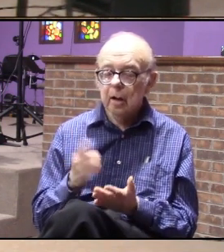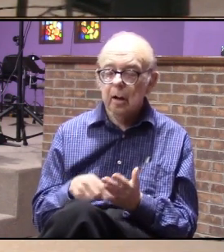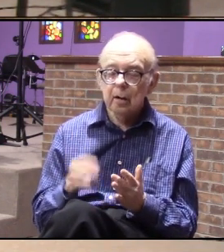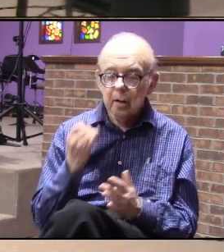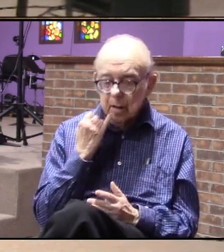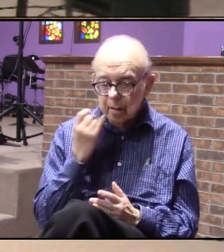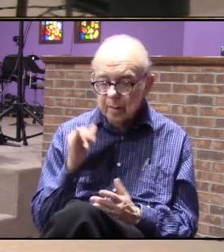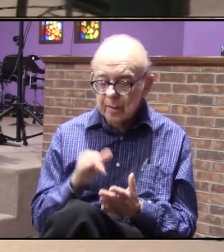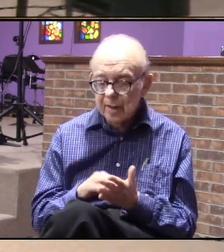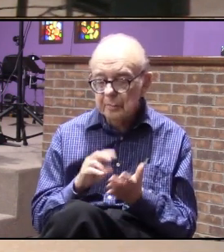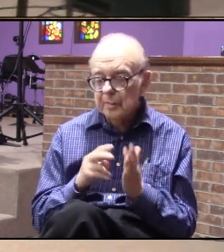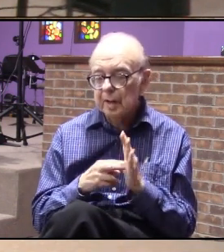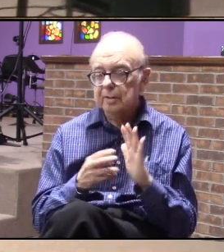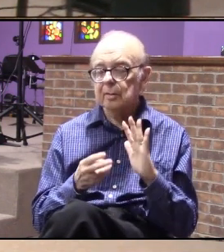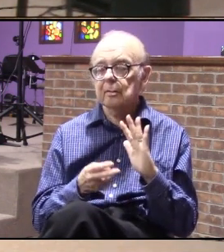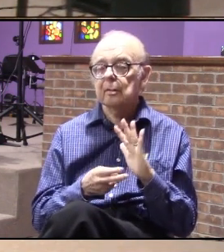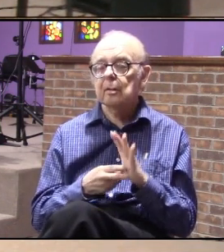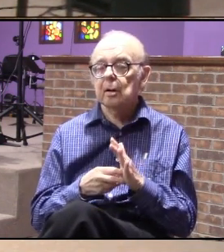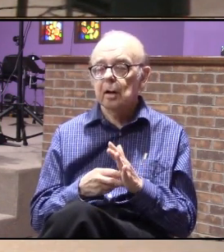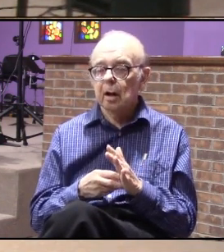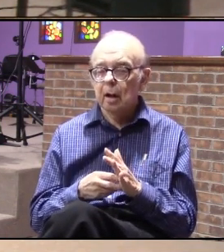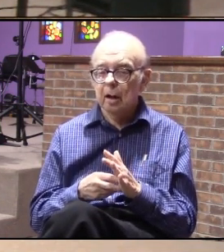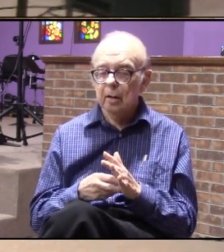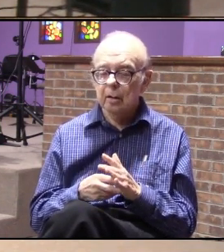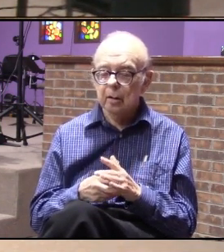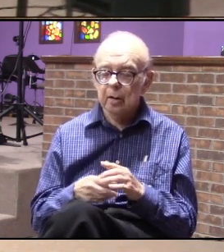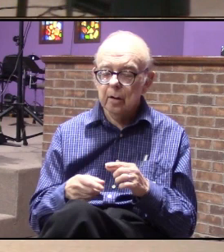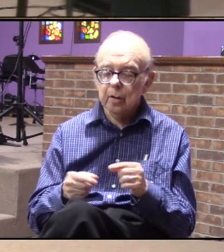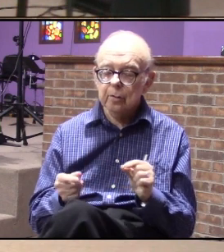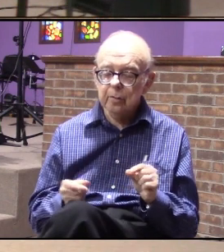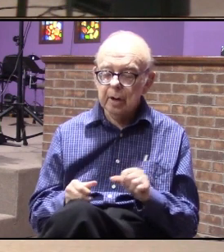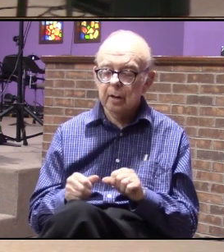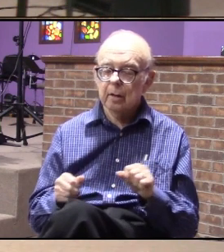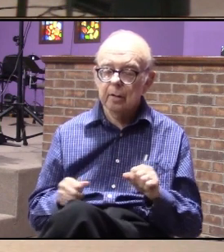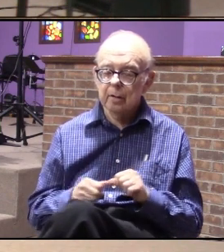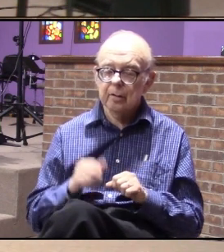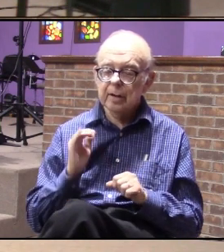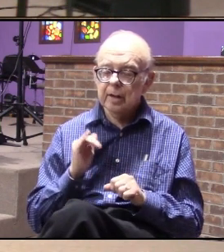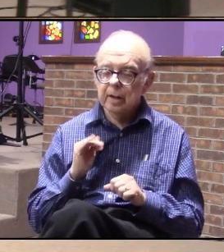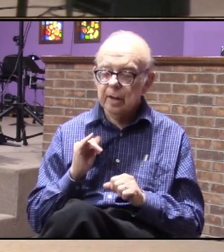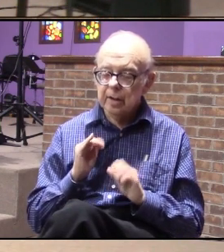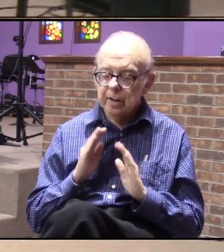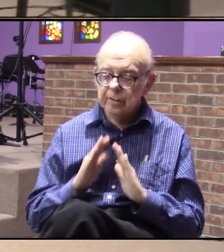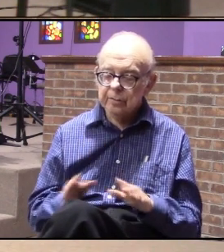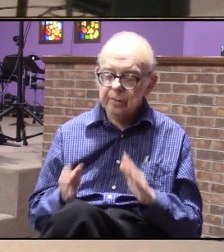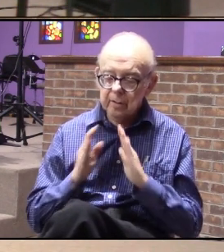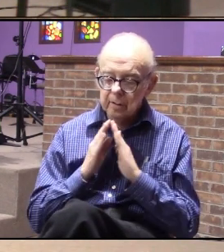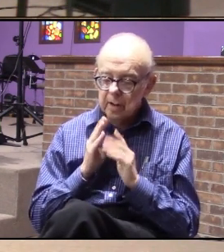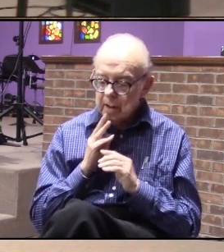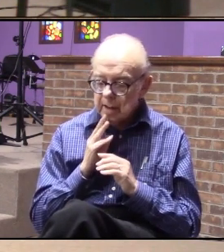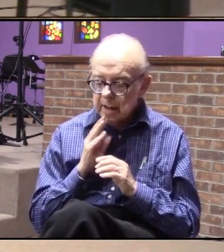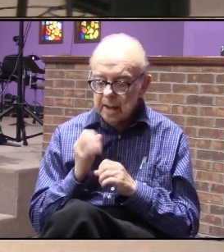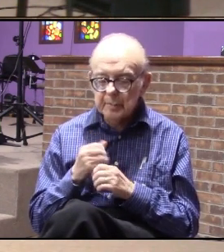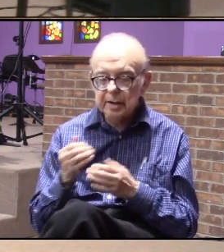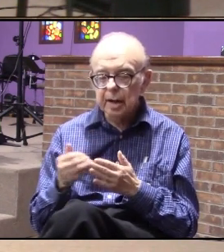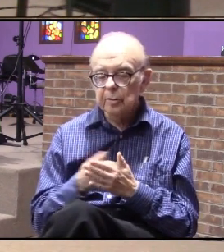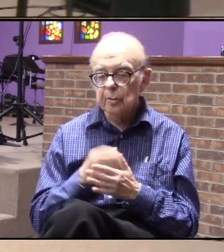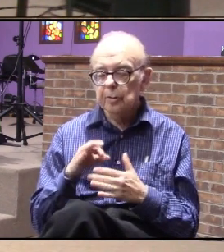if that meant green pastures, still waters, and restoration?